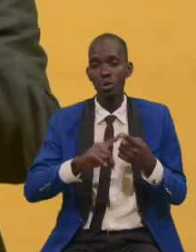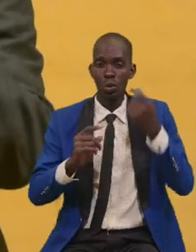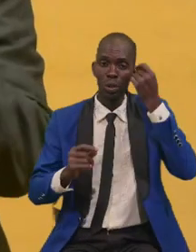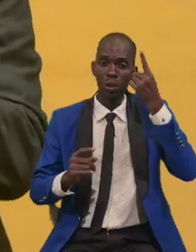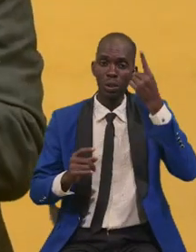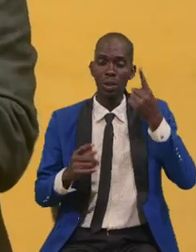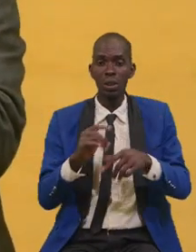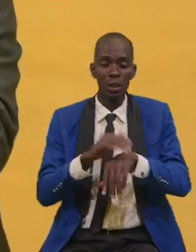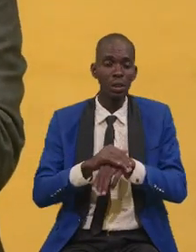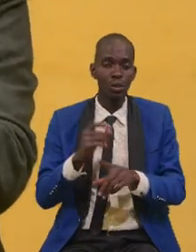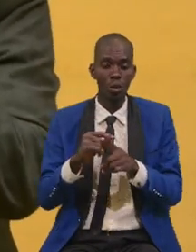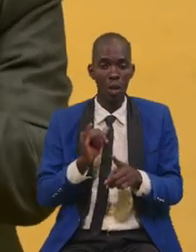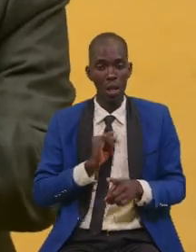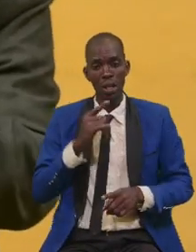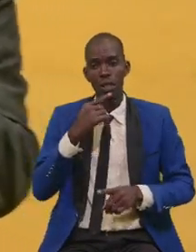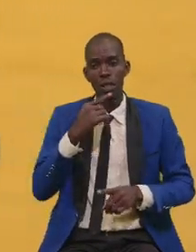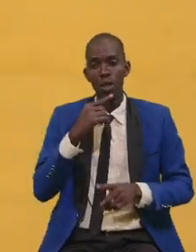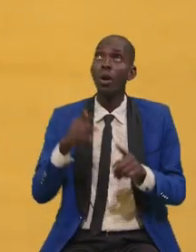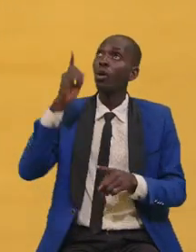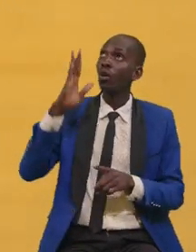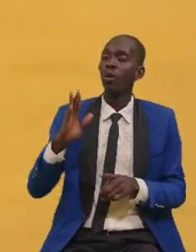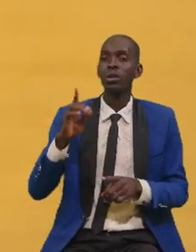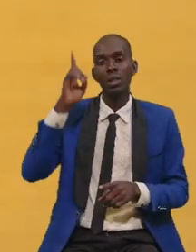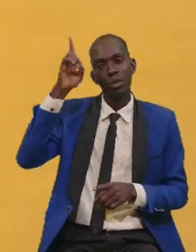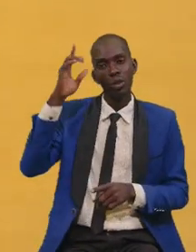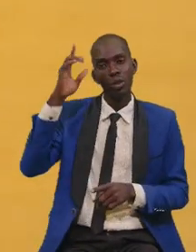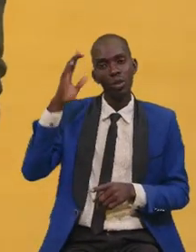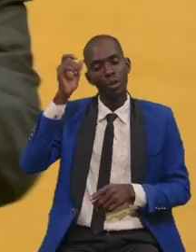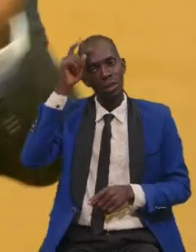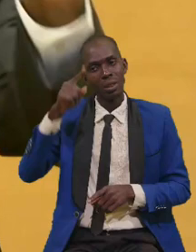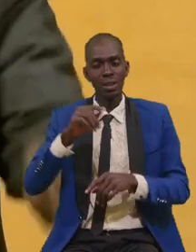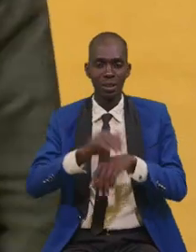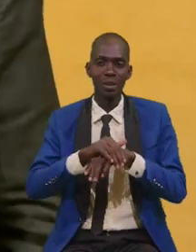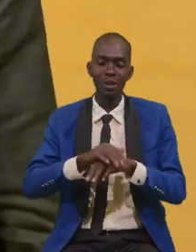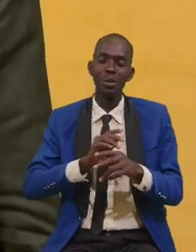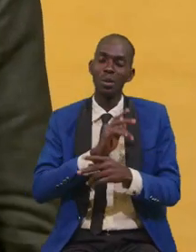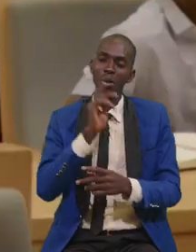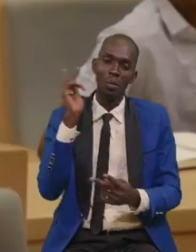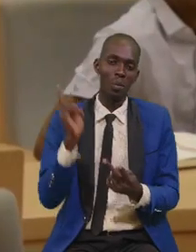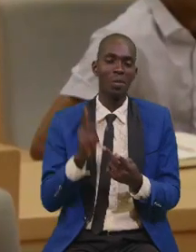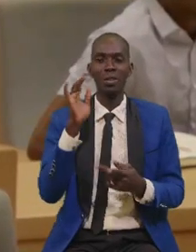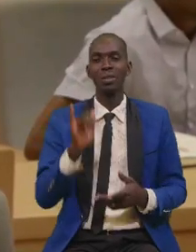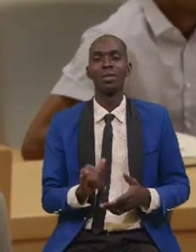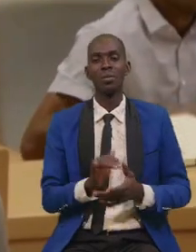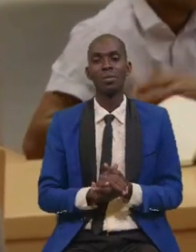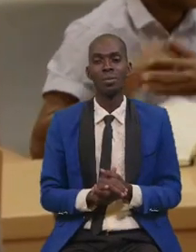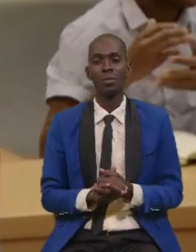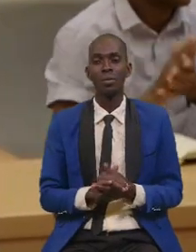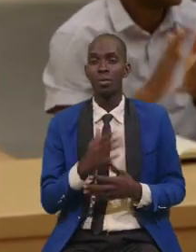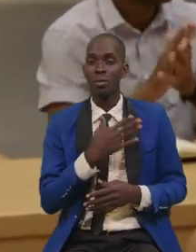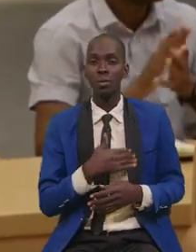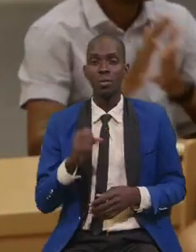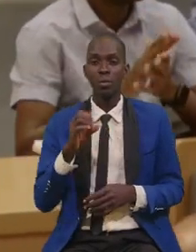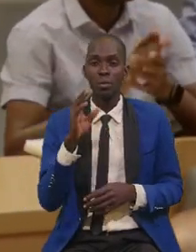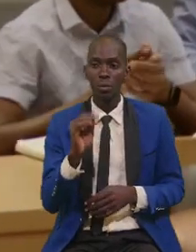will confirm the word, and God understands English perfectly well. And so I